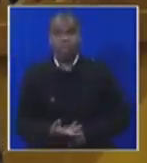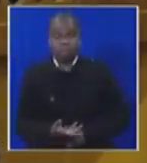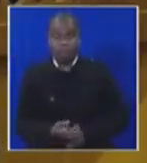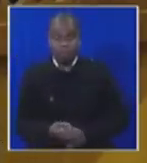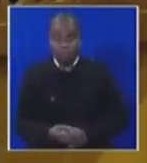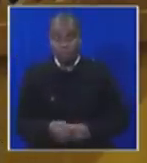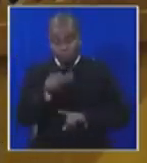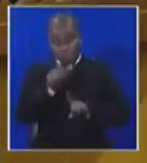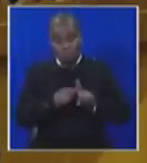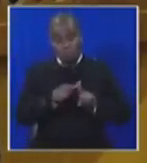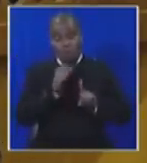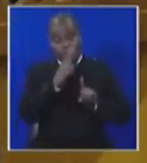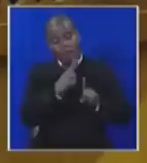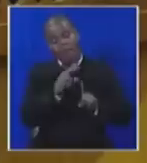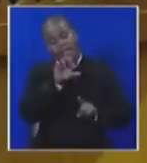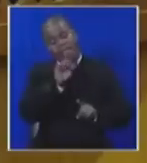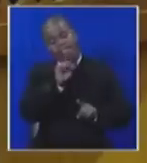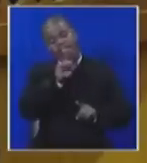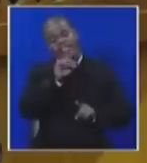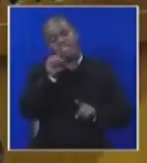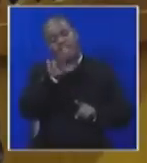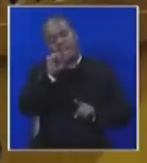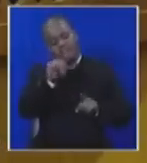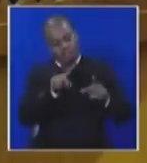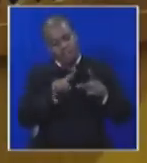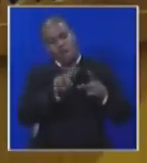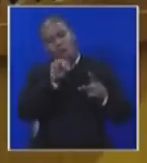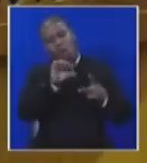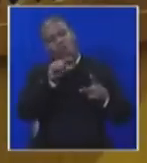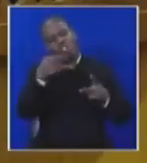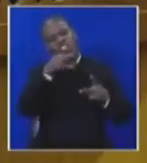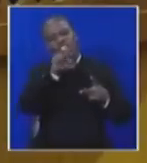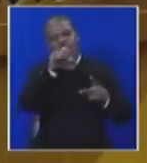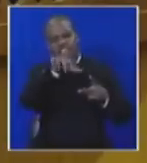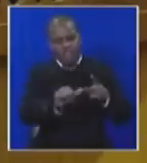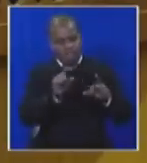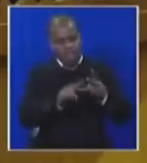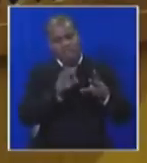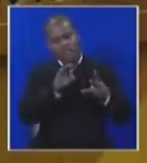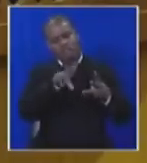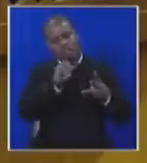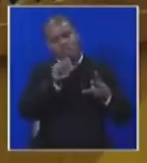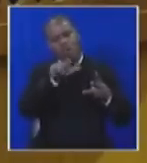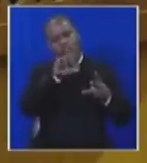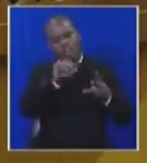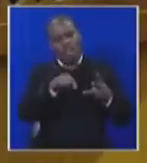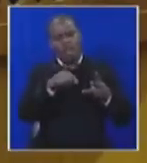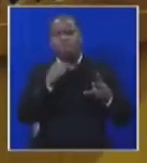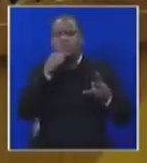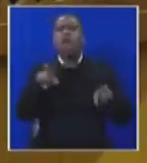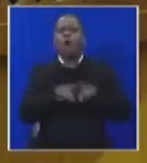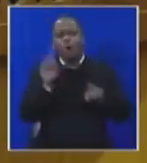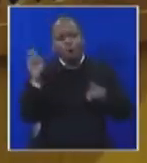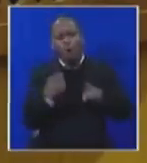Honourable Sizane, the Honourable Mochecha, and the Honourable Frolic, and in fact the rest of the ad hoc